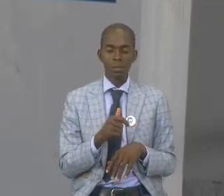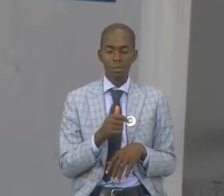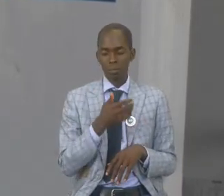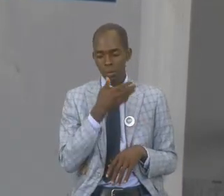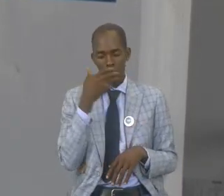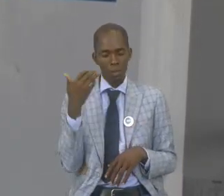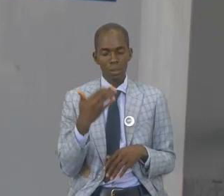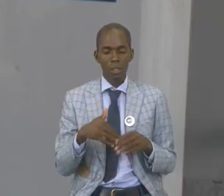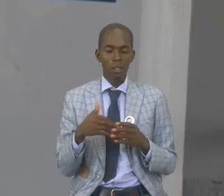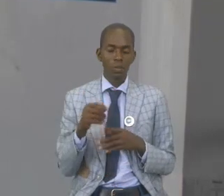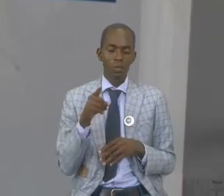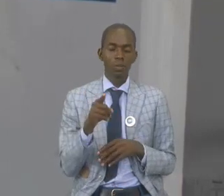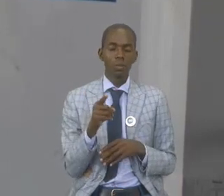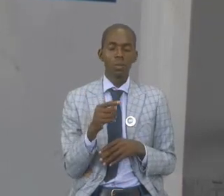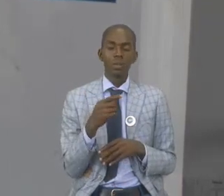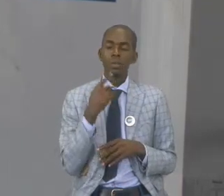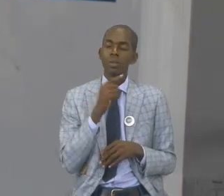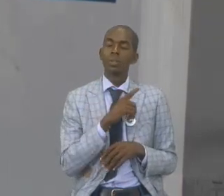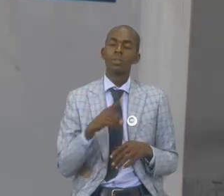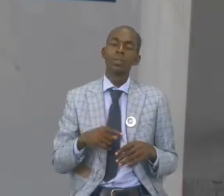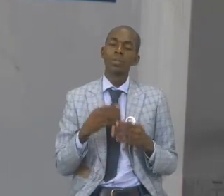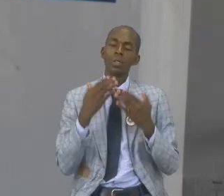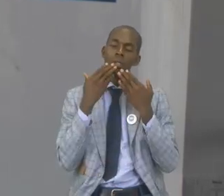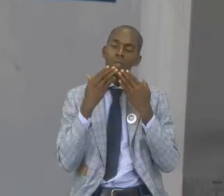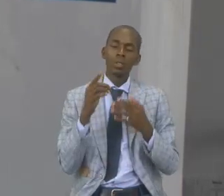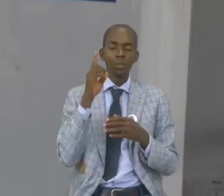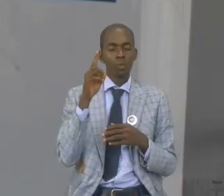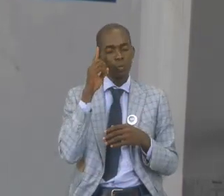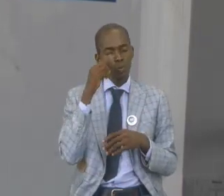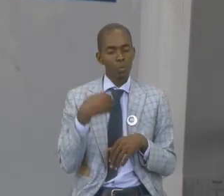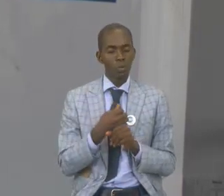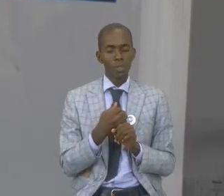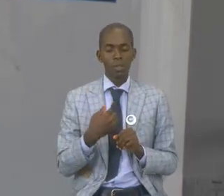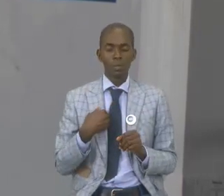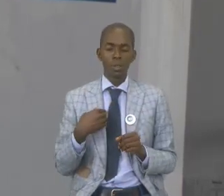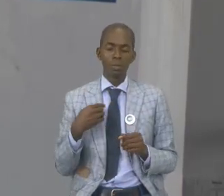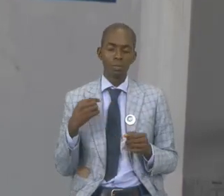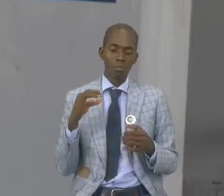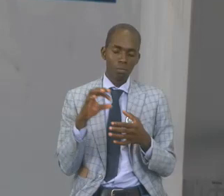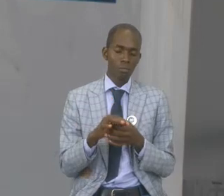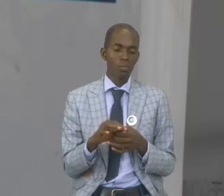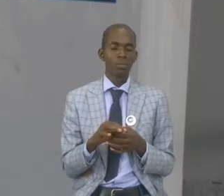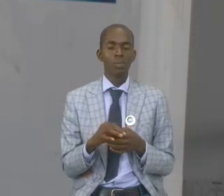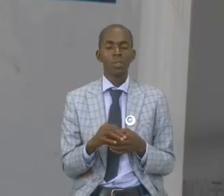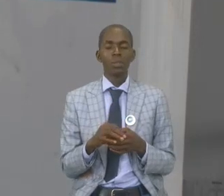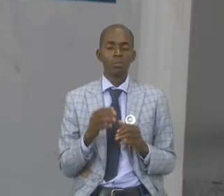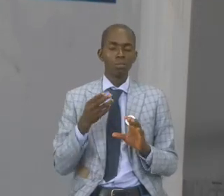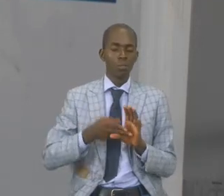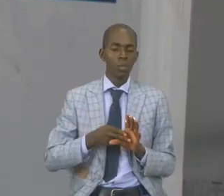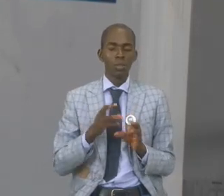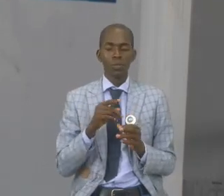for helping me to be a participant at this Impact Academy